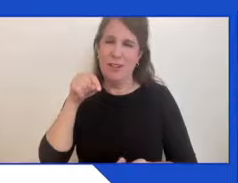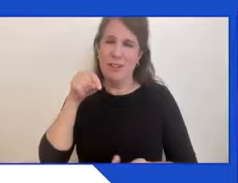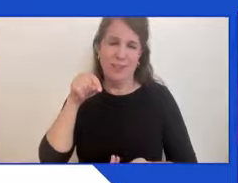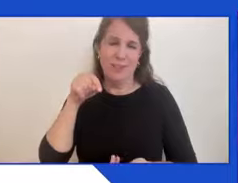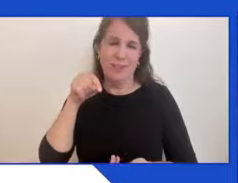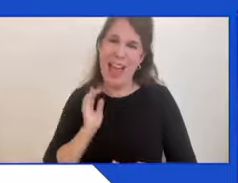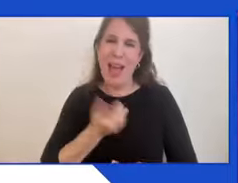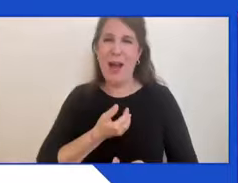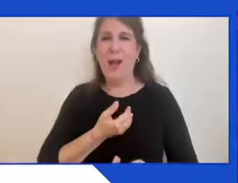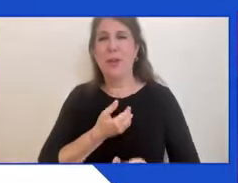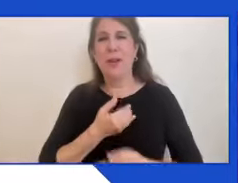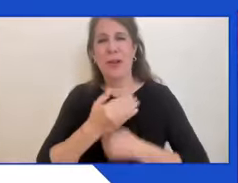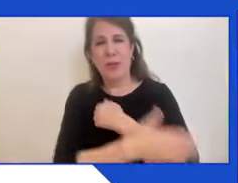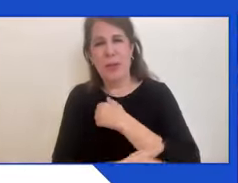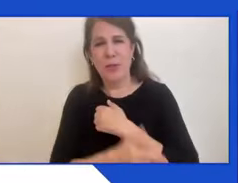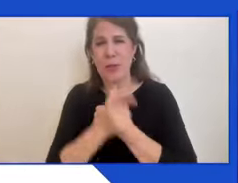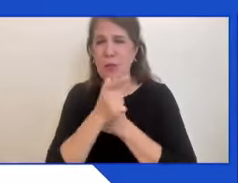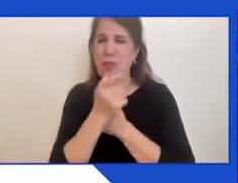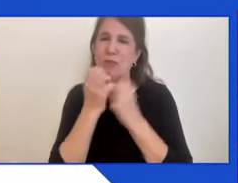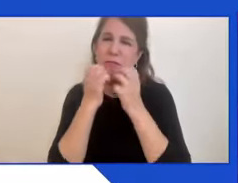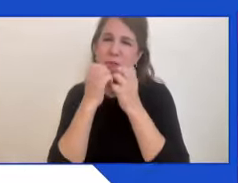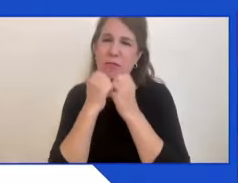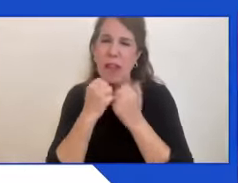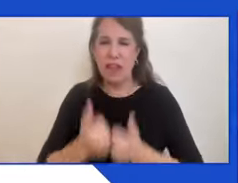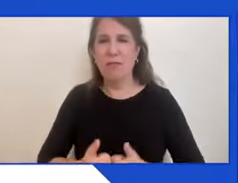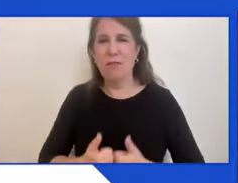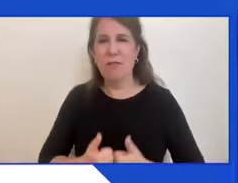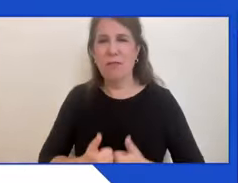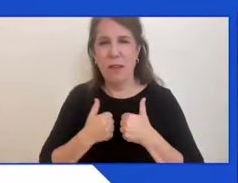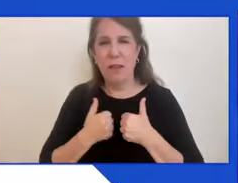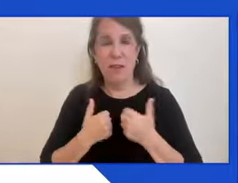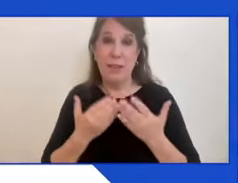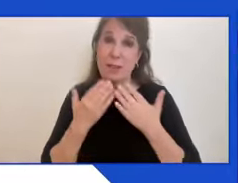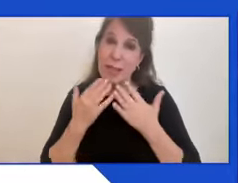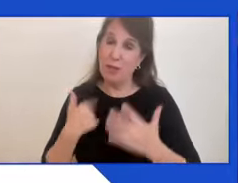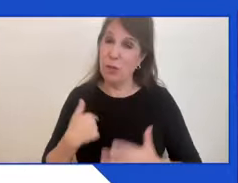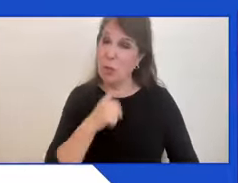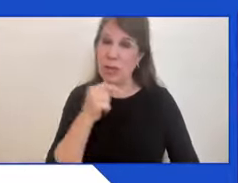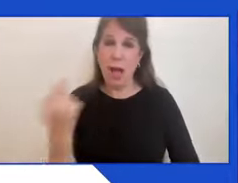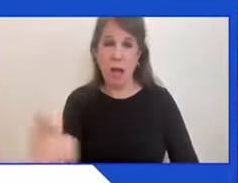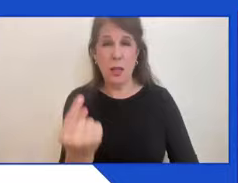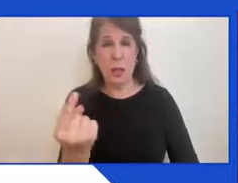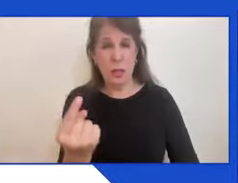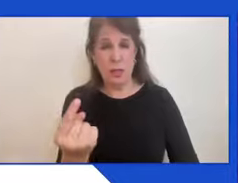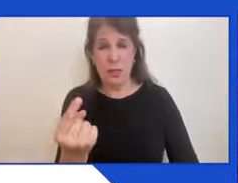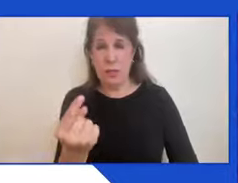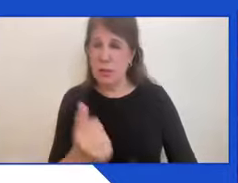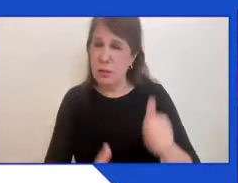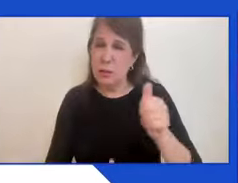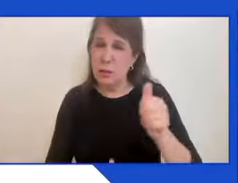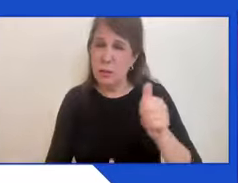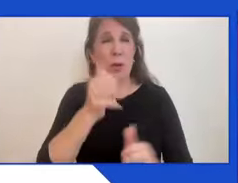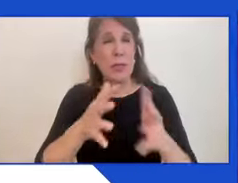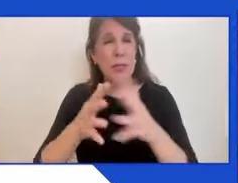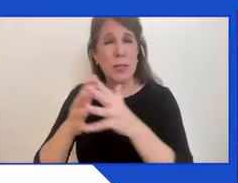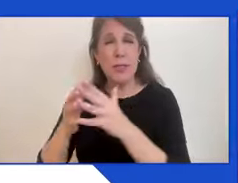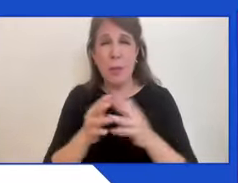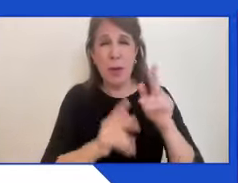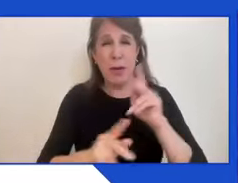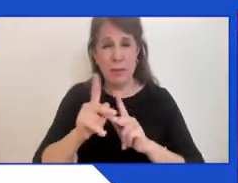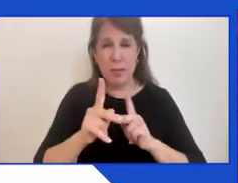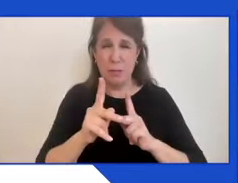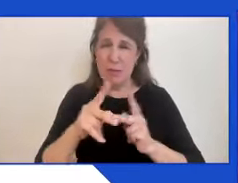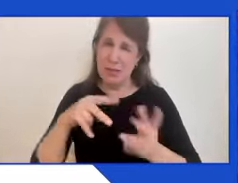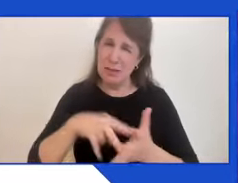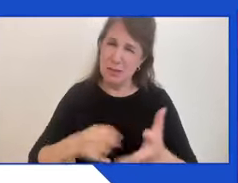life. Thankfully, we are not alone. The majority of Americans stand